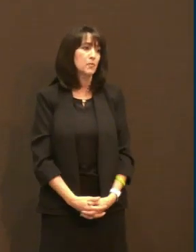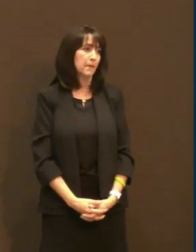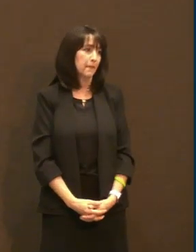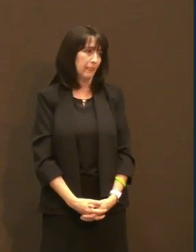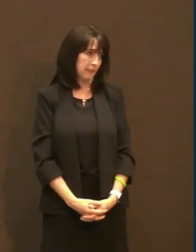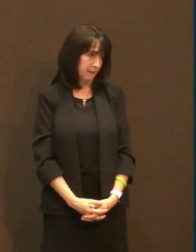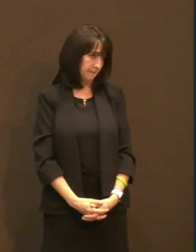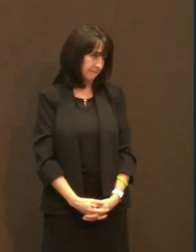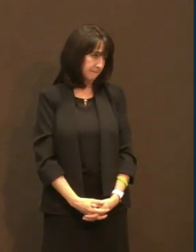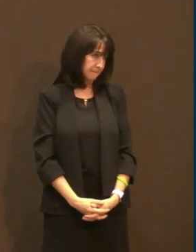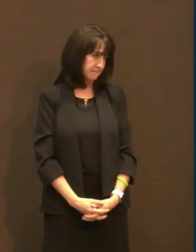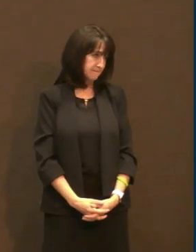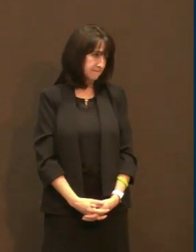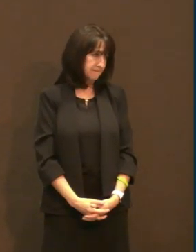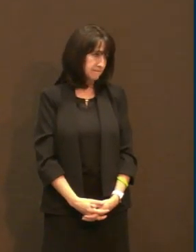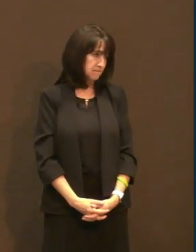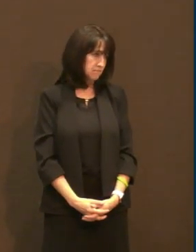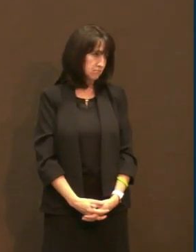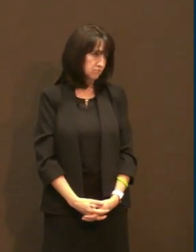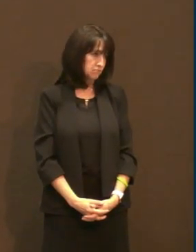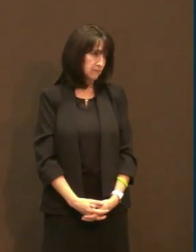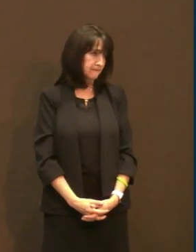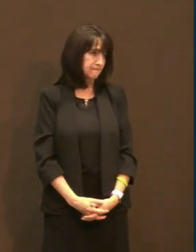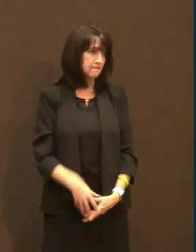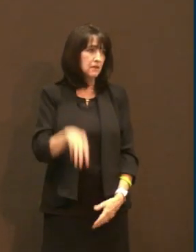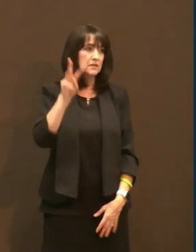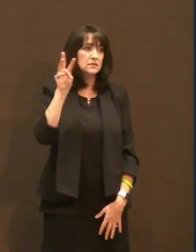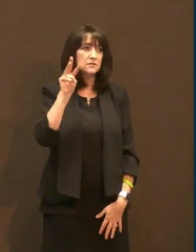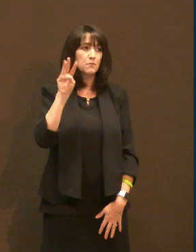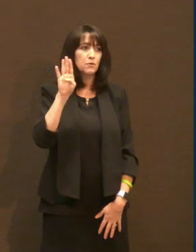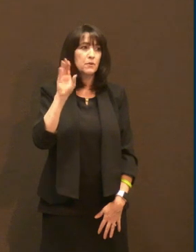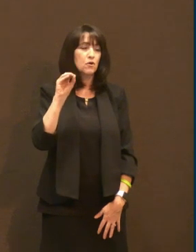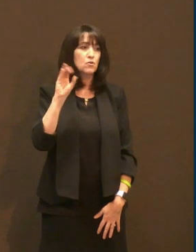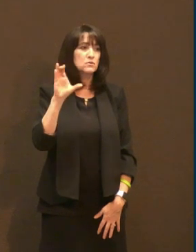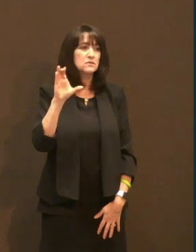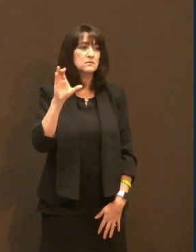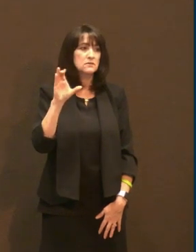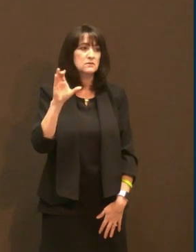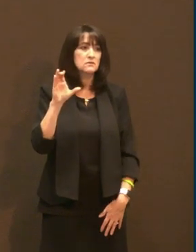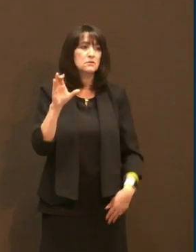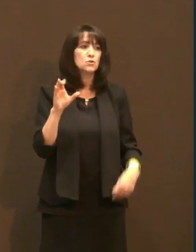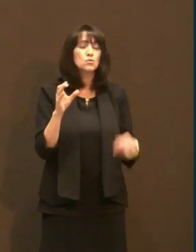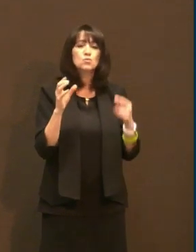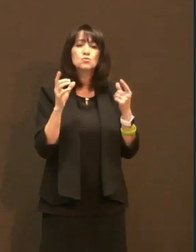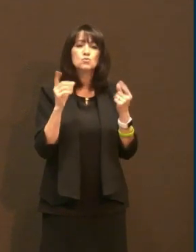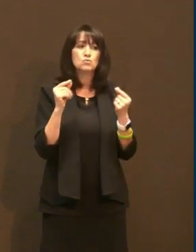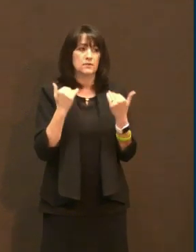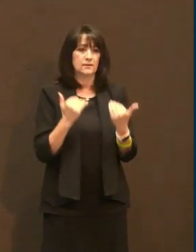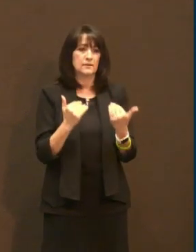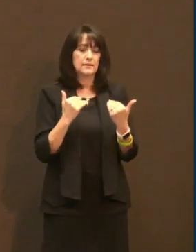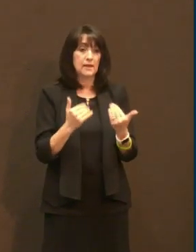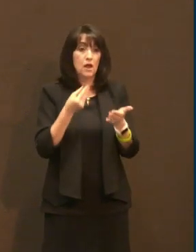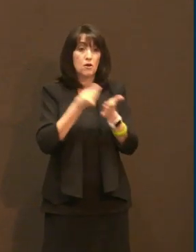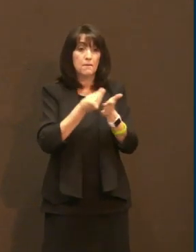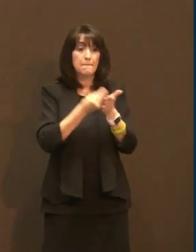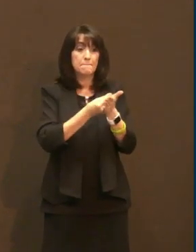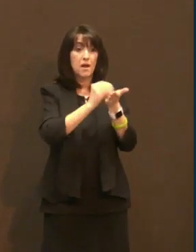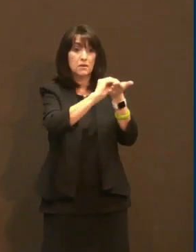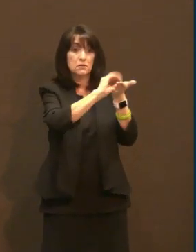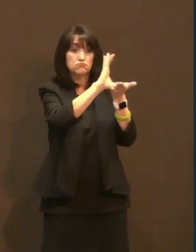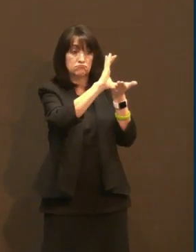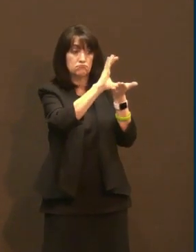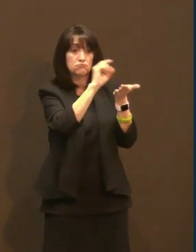The last question's from Tom Lehman at WBOC. He says, what's the status of Delaware's unemployment trust fund? Many states are seen running out of money.